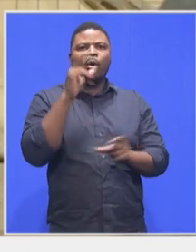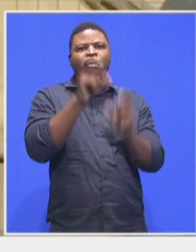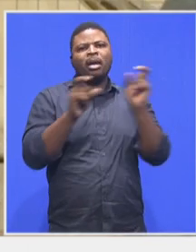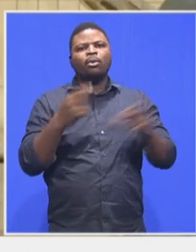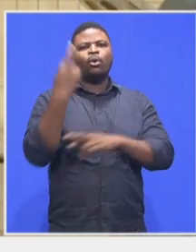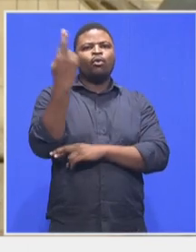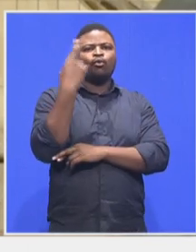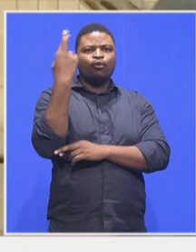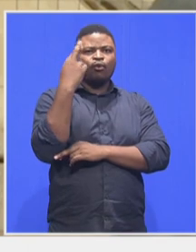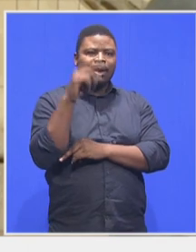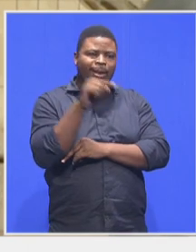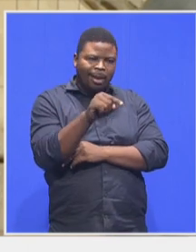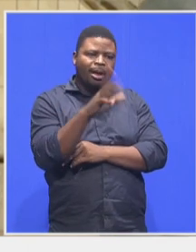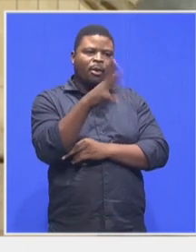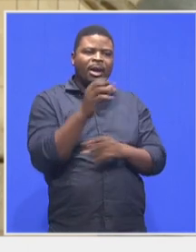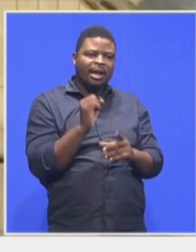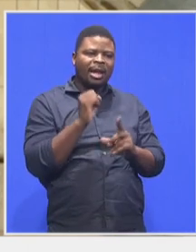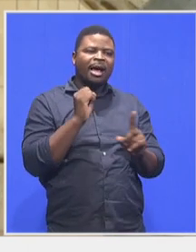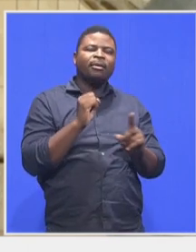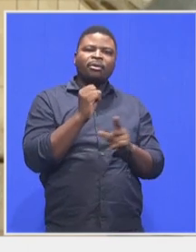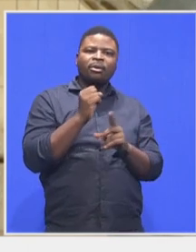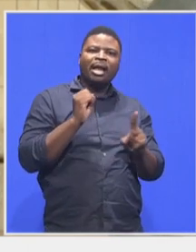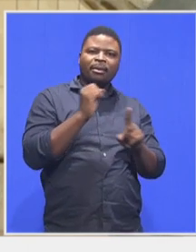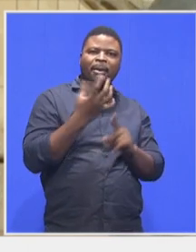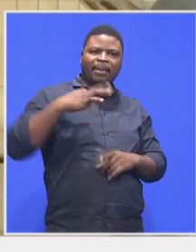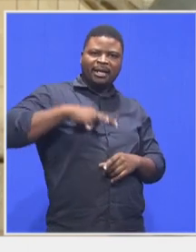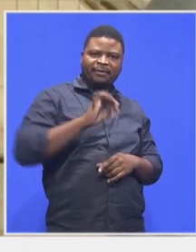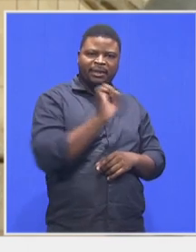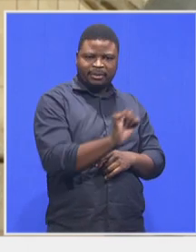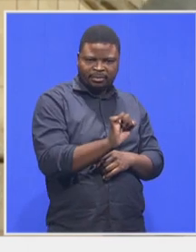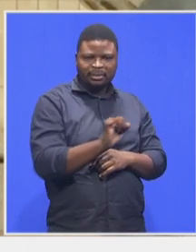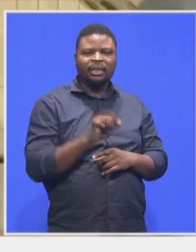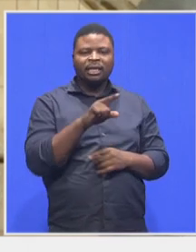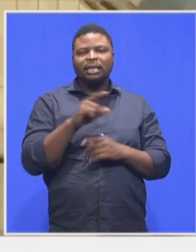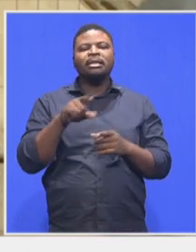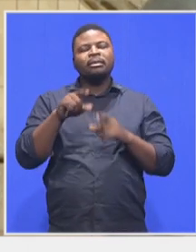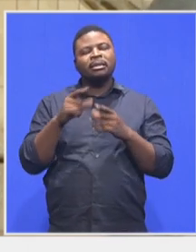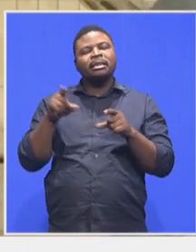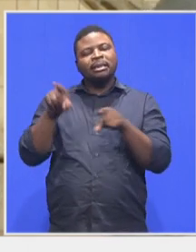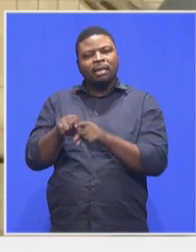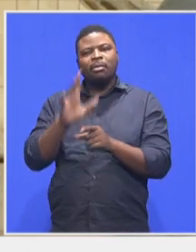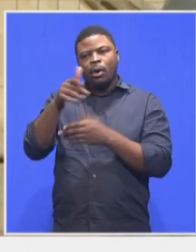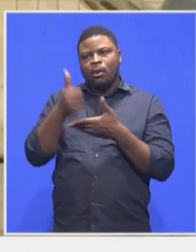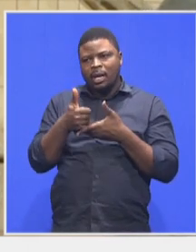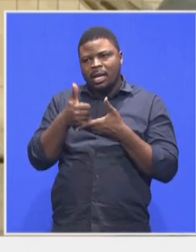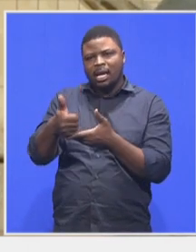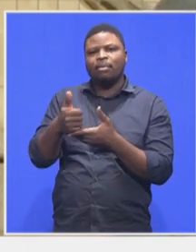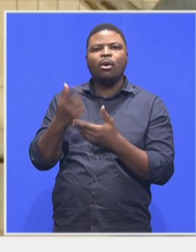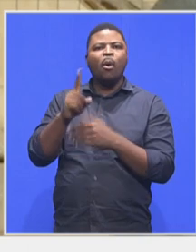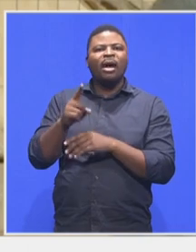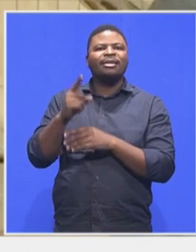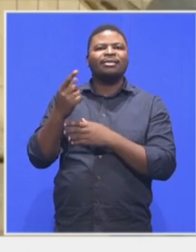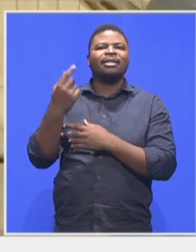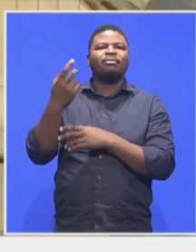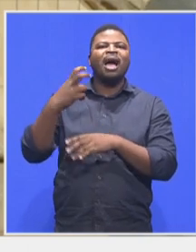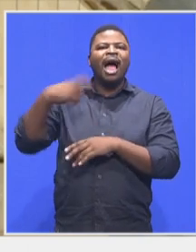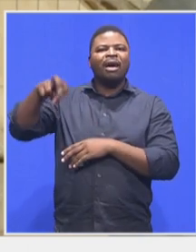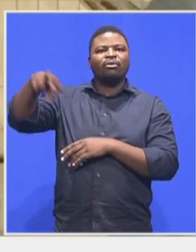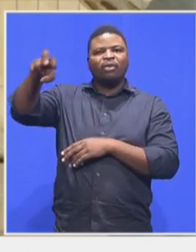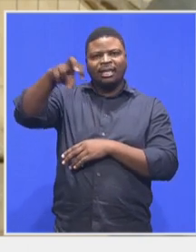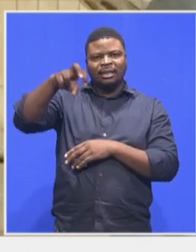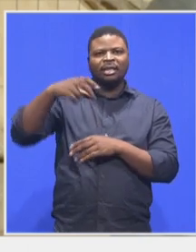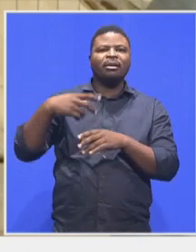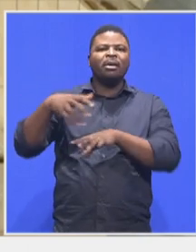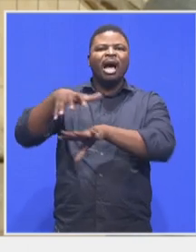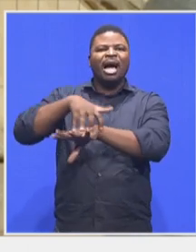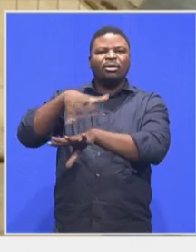and we want to see that happening. Again, it's going to help with terms of agriculture. We want to see exactly how that is